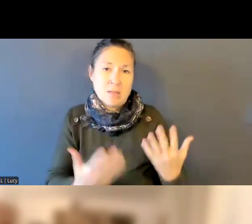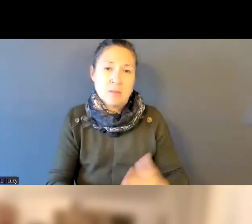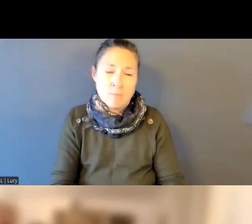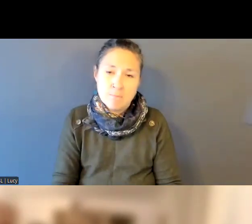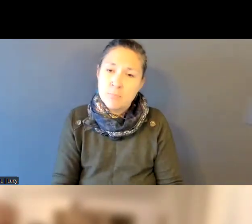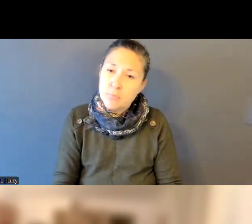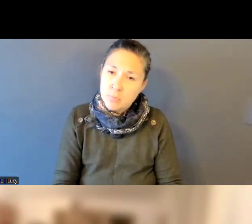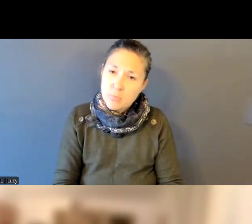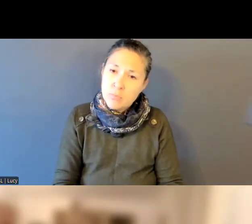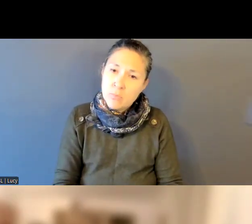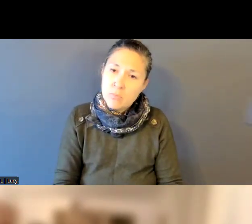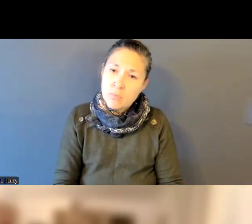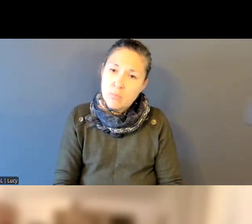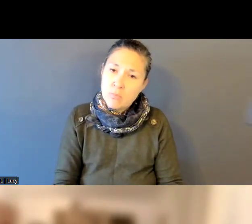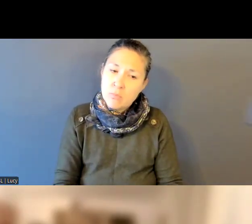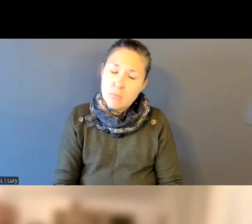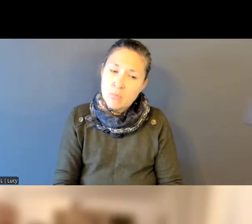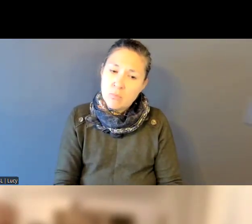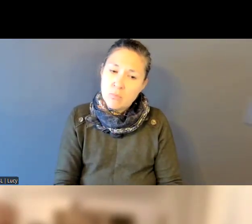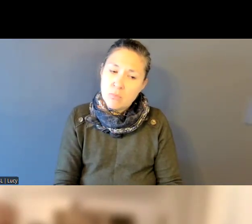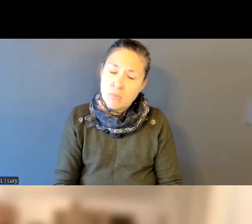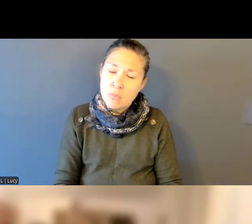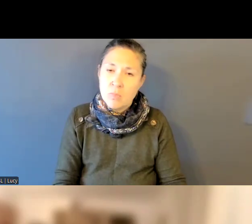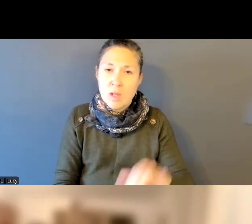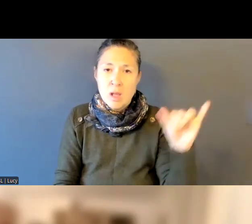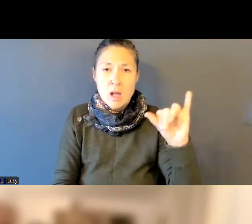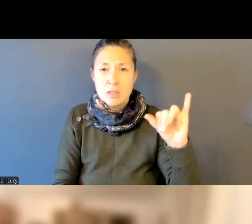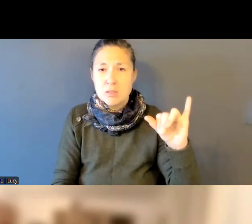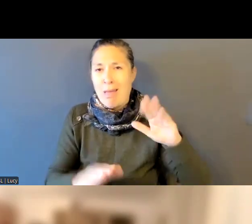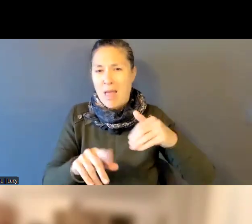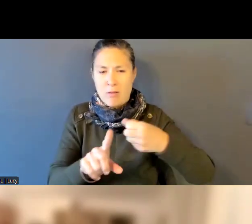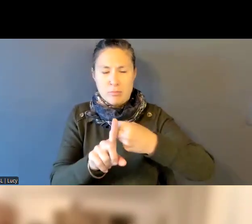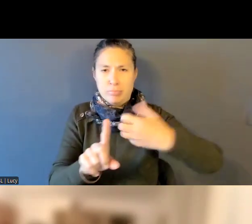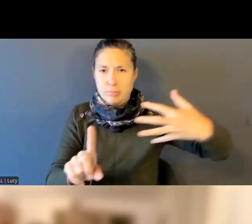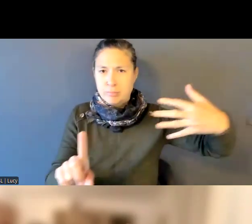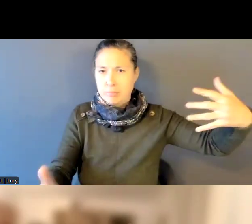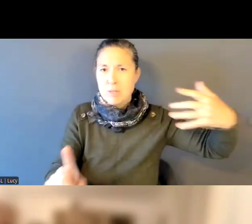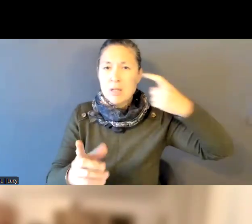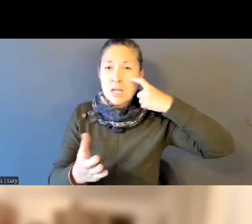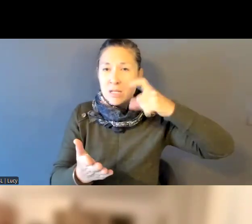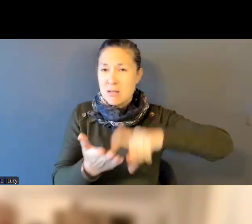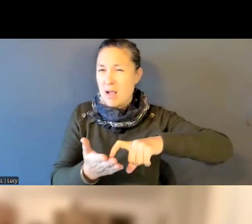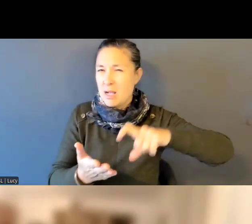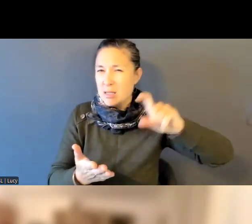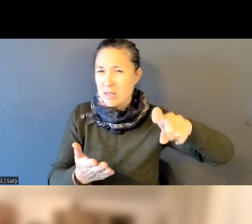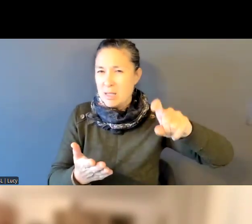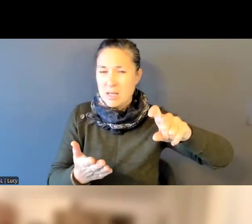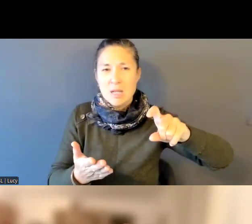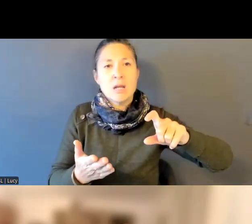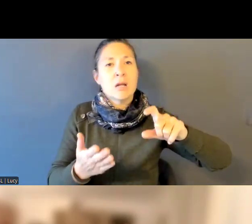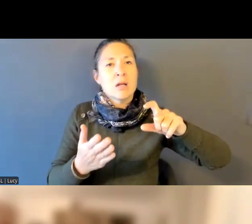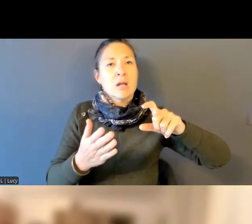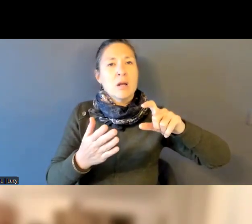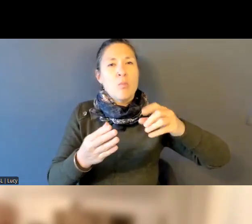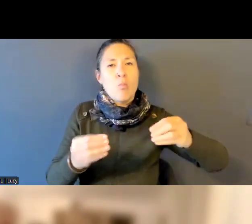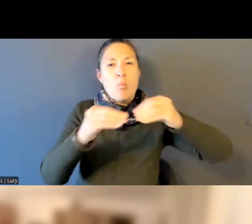also would be, and there's not a lot of detail about this, but an acknowledgement that there needs to be additional resources to